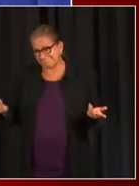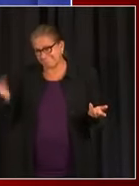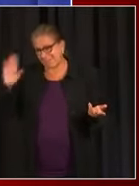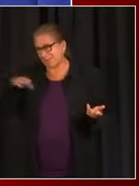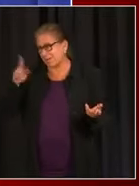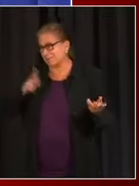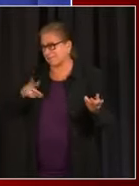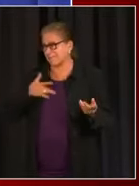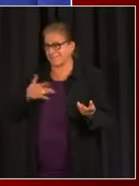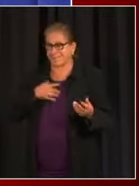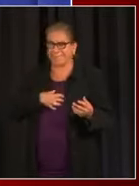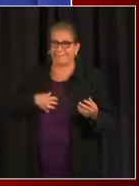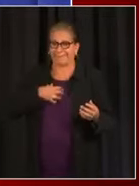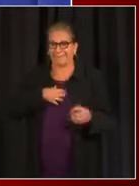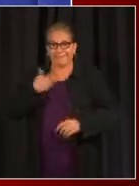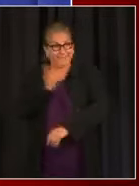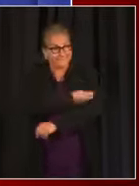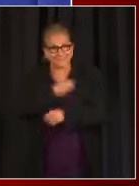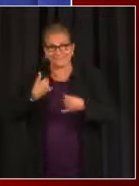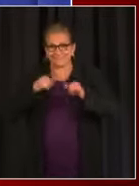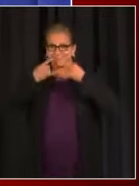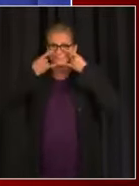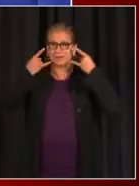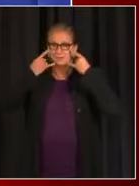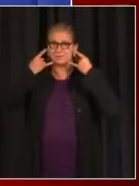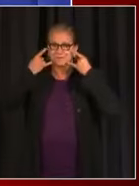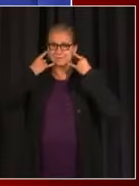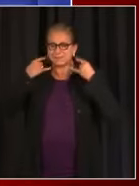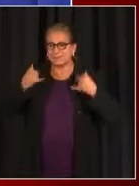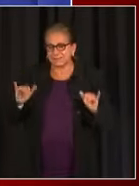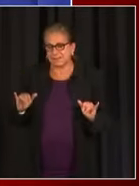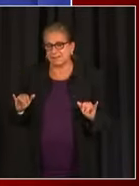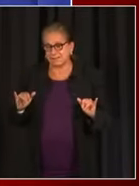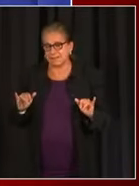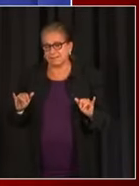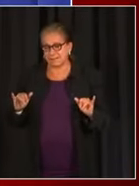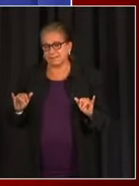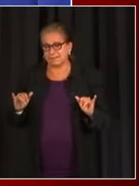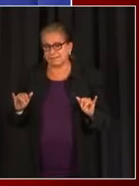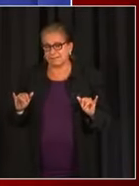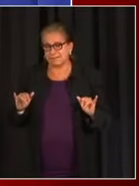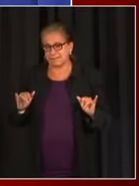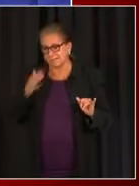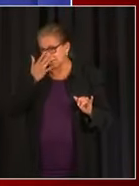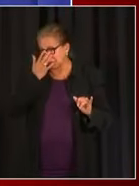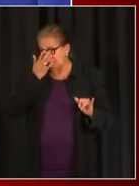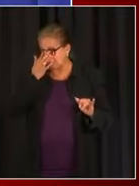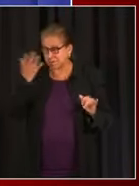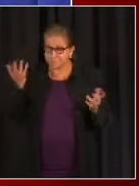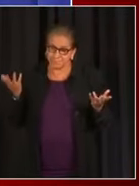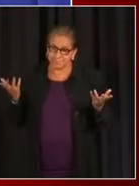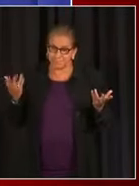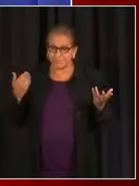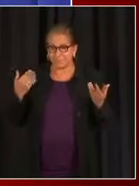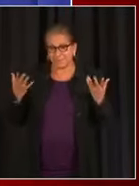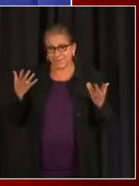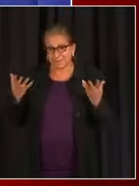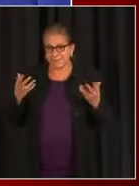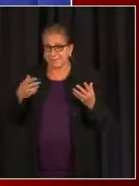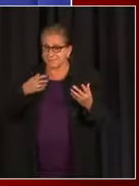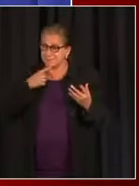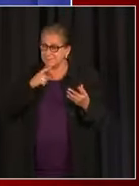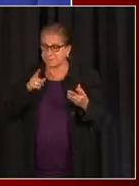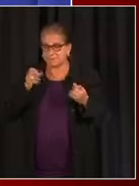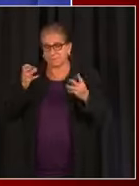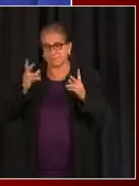duped in the media. In fact, when we have heard from people who may have been a breakthrough infection, they remain